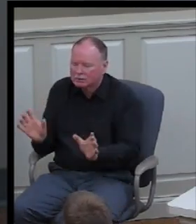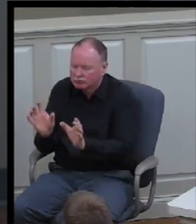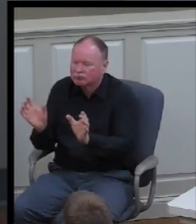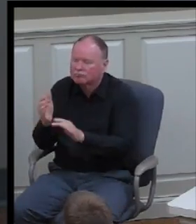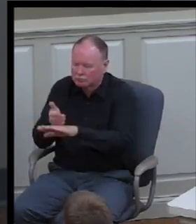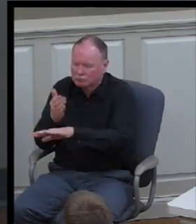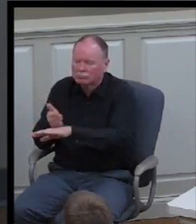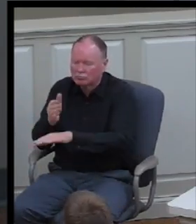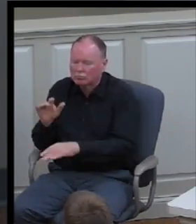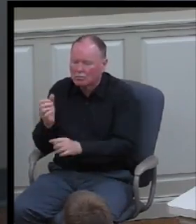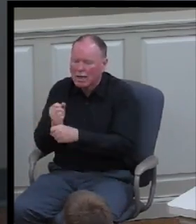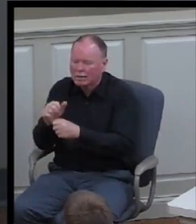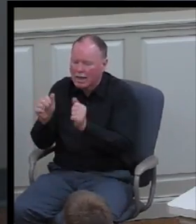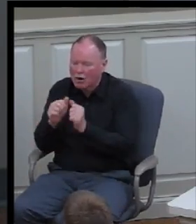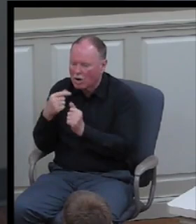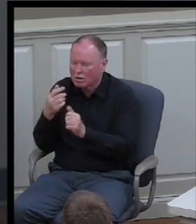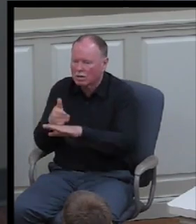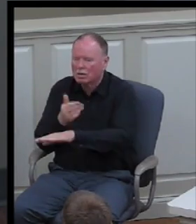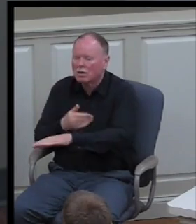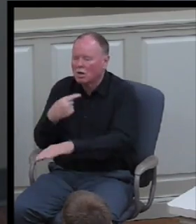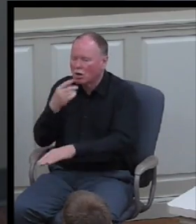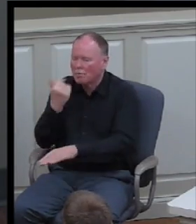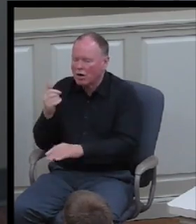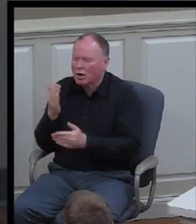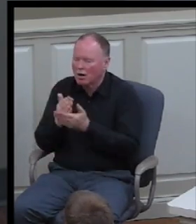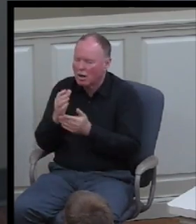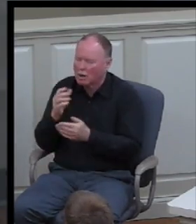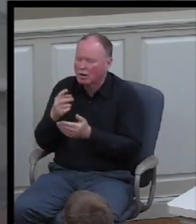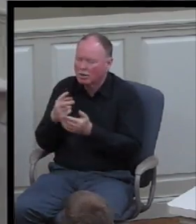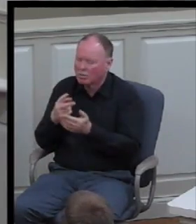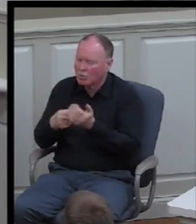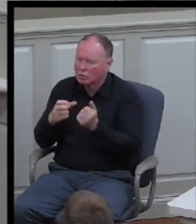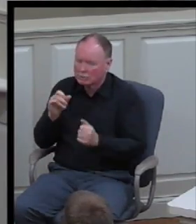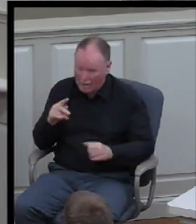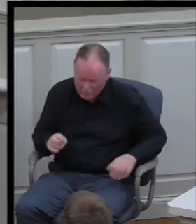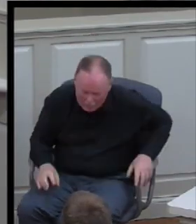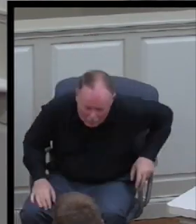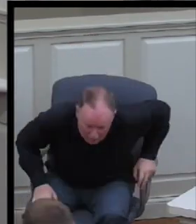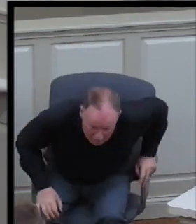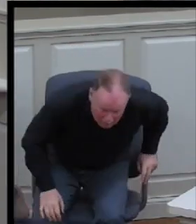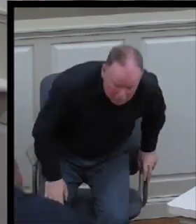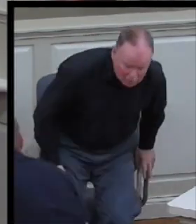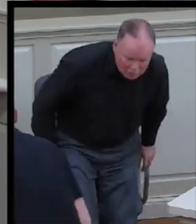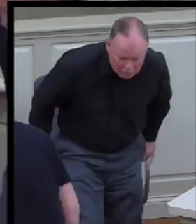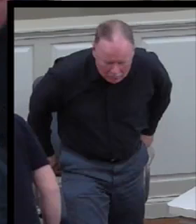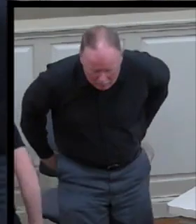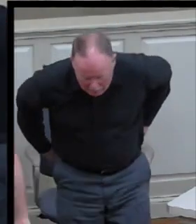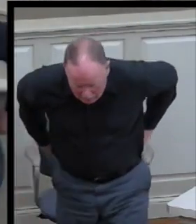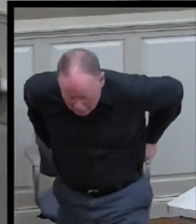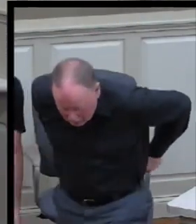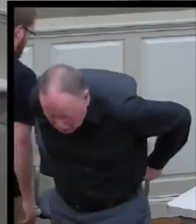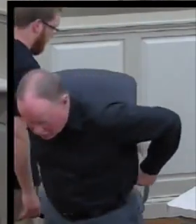and make the area look a little bit better on both sides. And then a question for maybe the city manager and yourself to think about